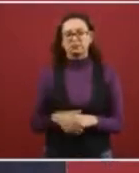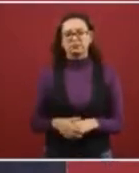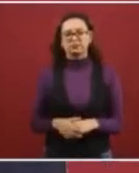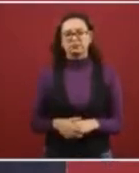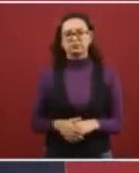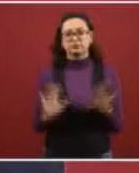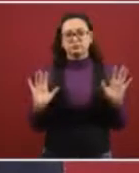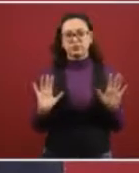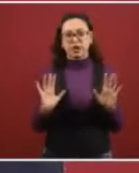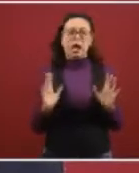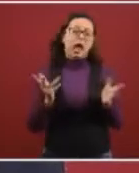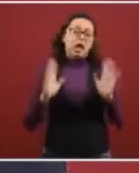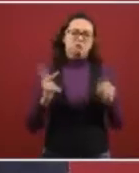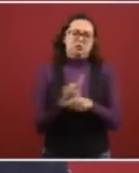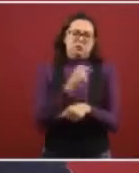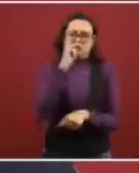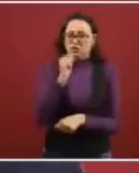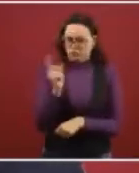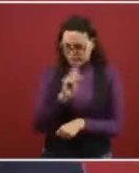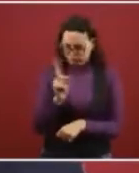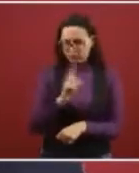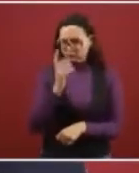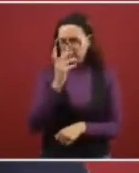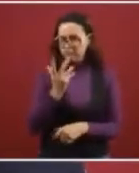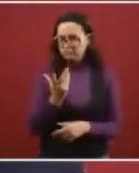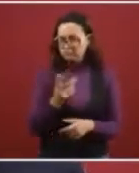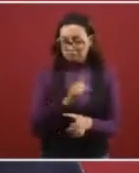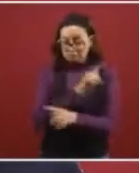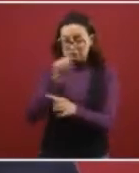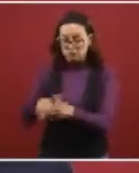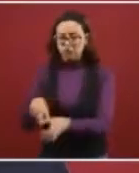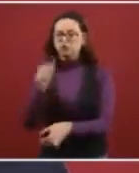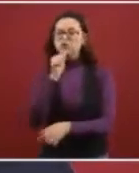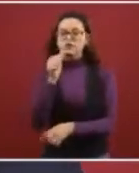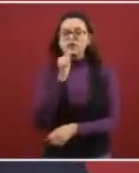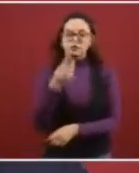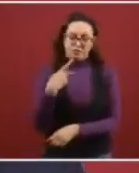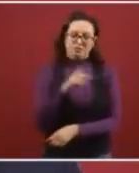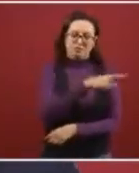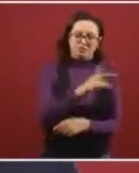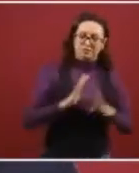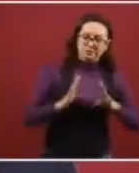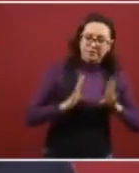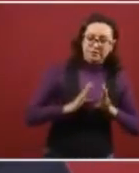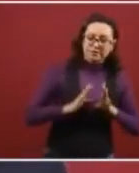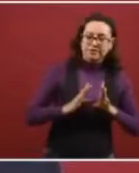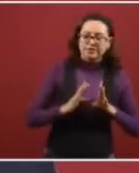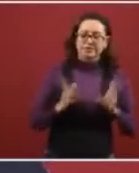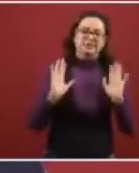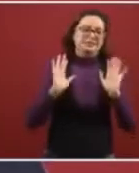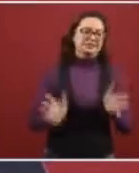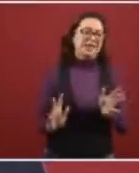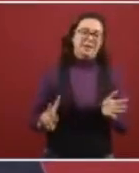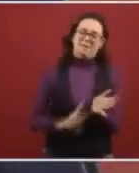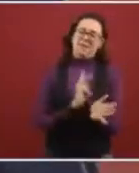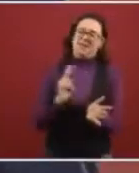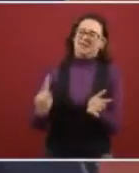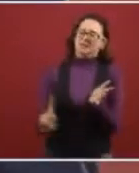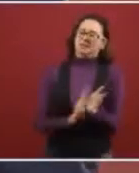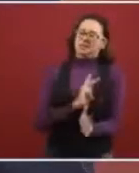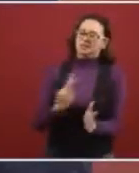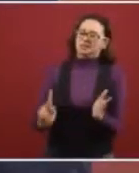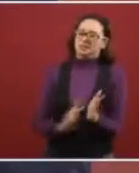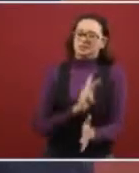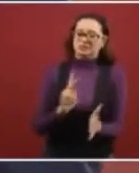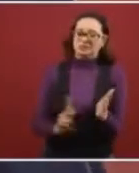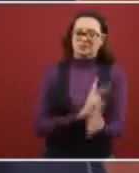una justificación. That's not a justification. Porque hemos because dicho, we've said before, así es, and the way it